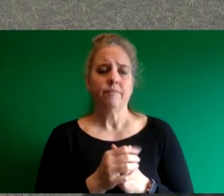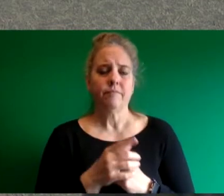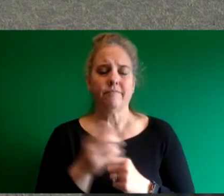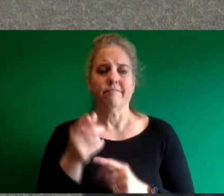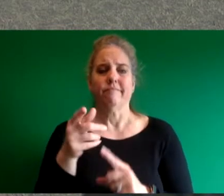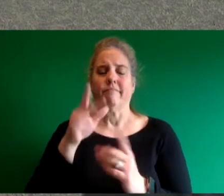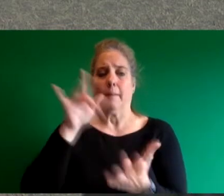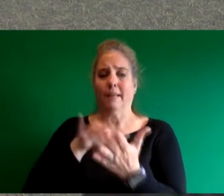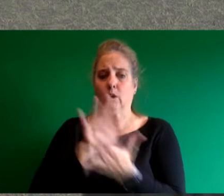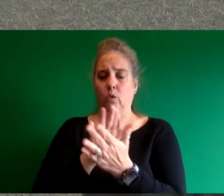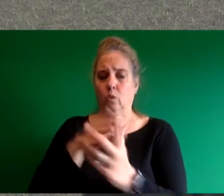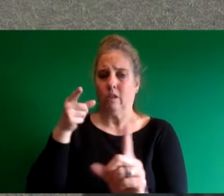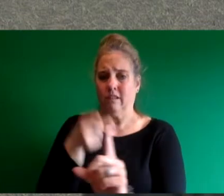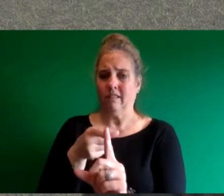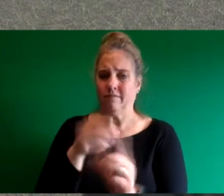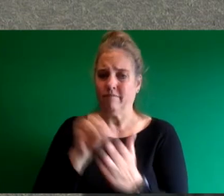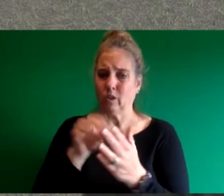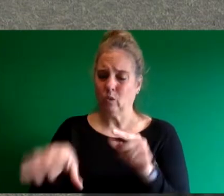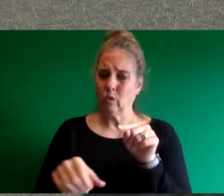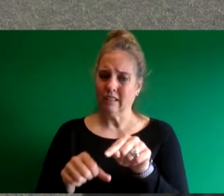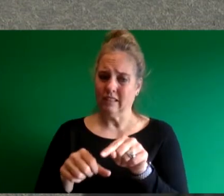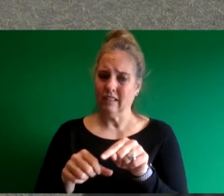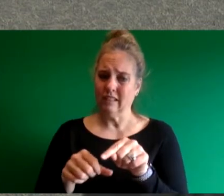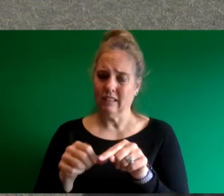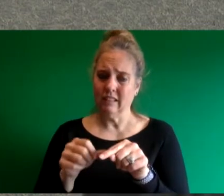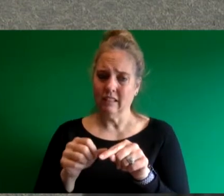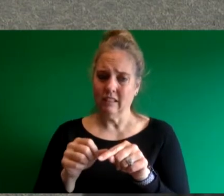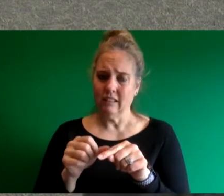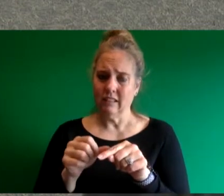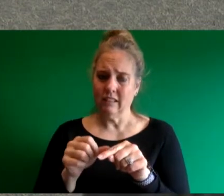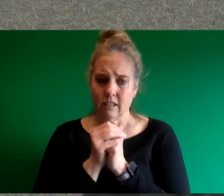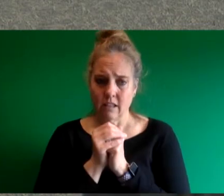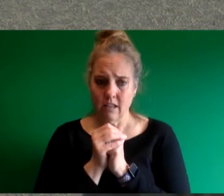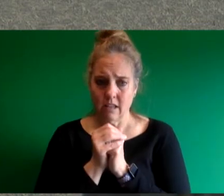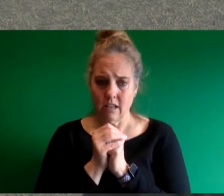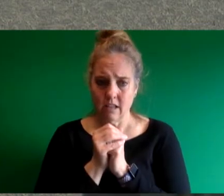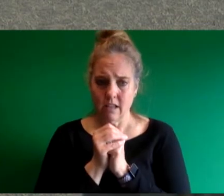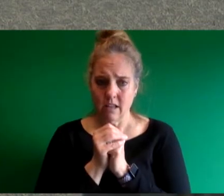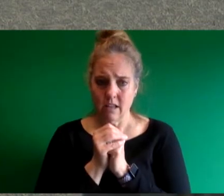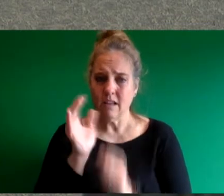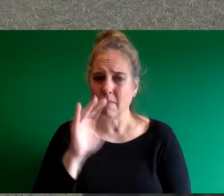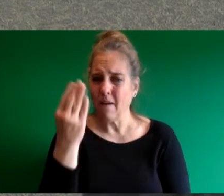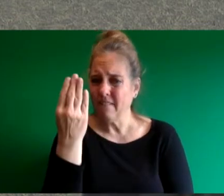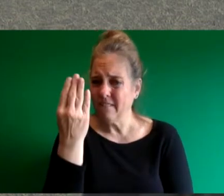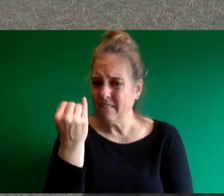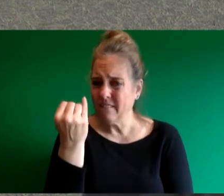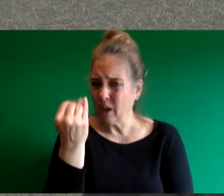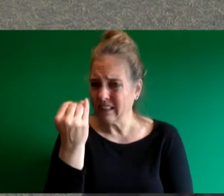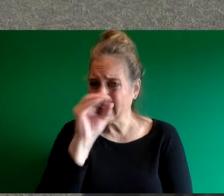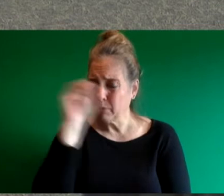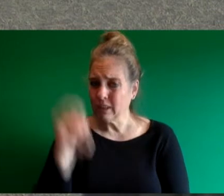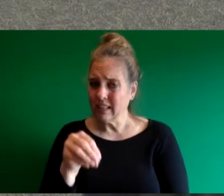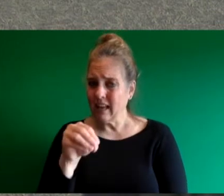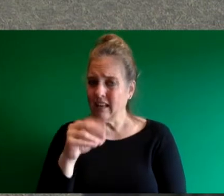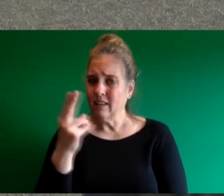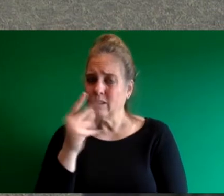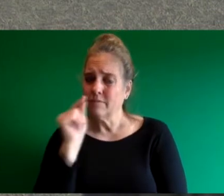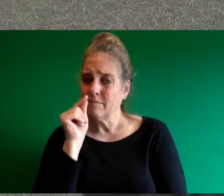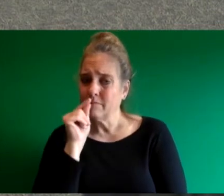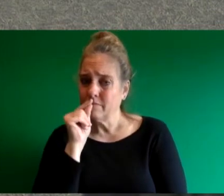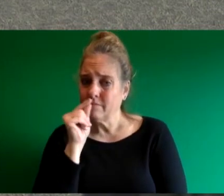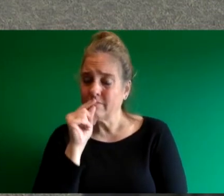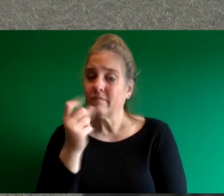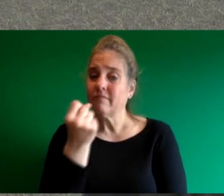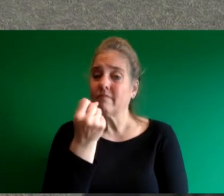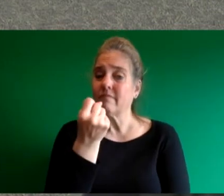know. About 14% have used marijuana, and about 11% have used prescription drugs by middle school.